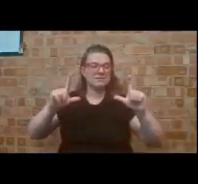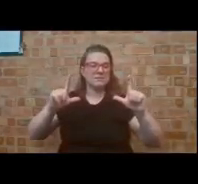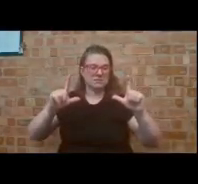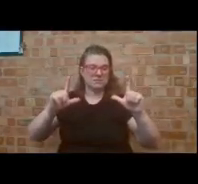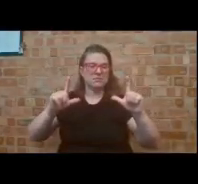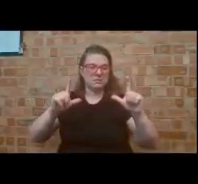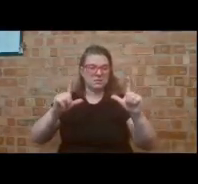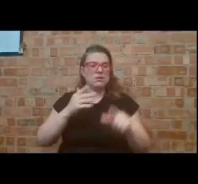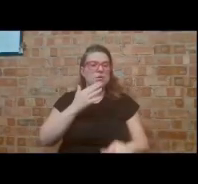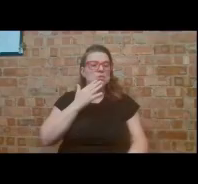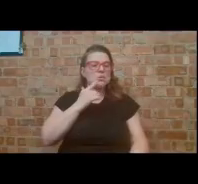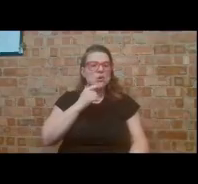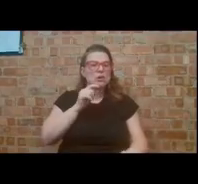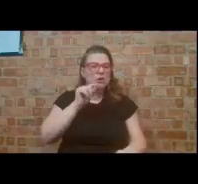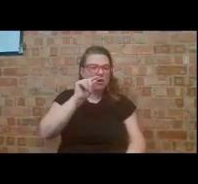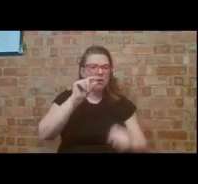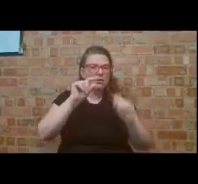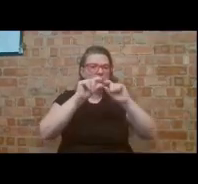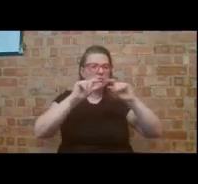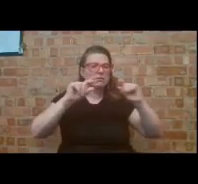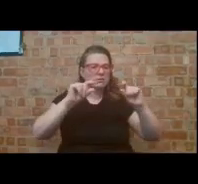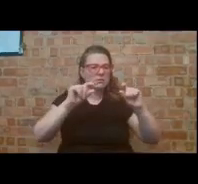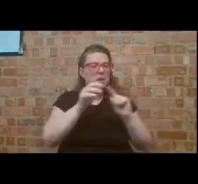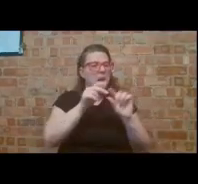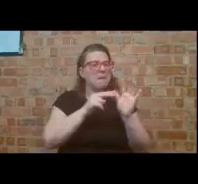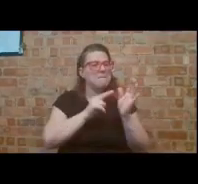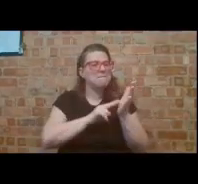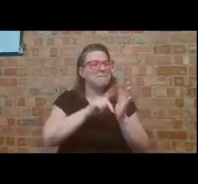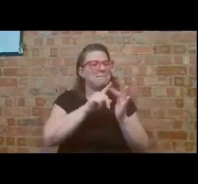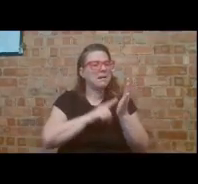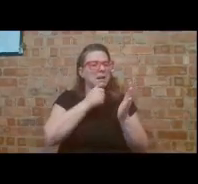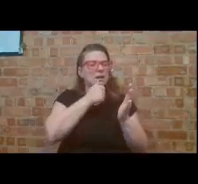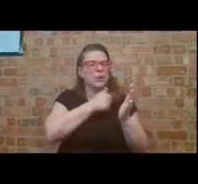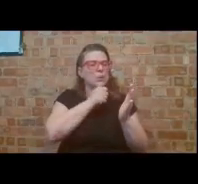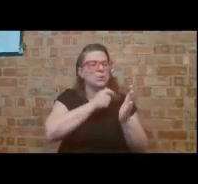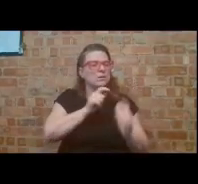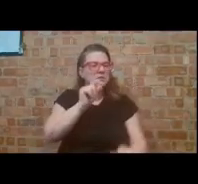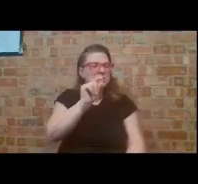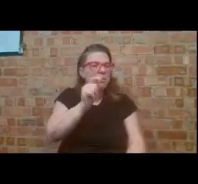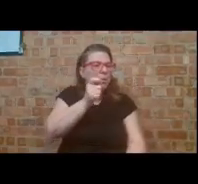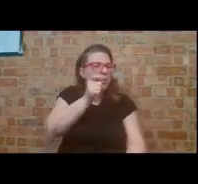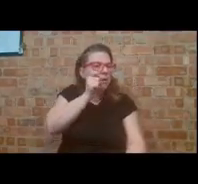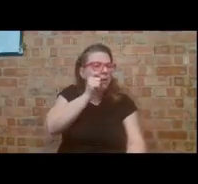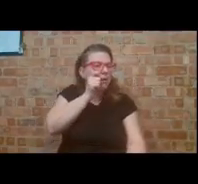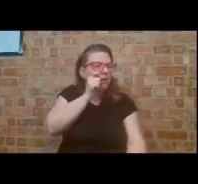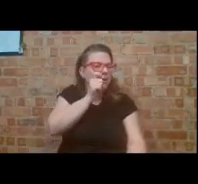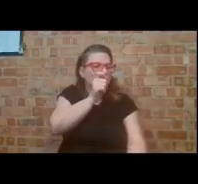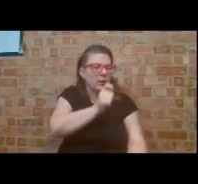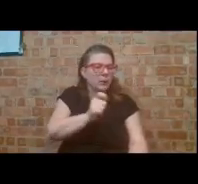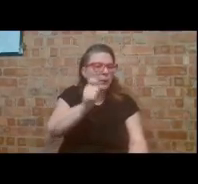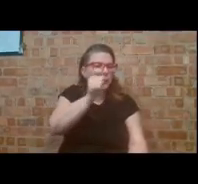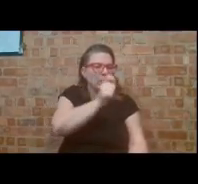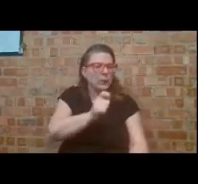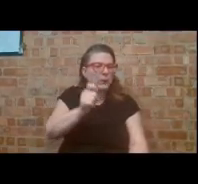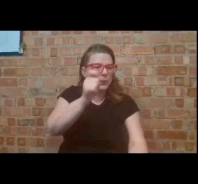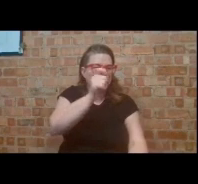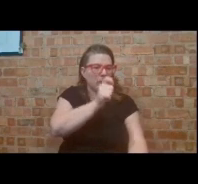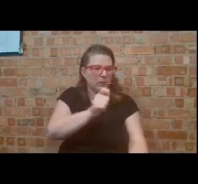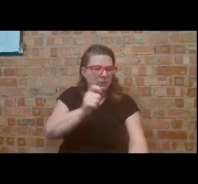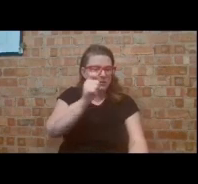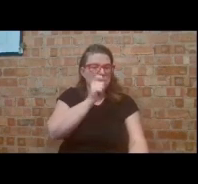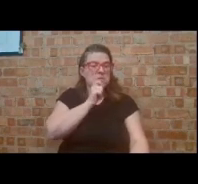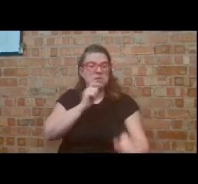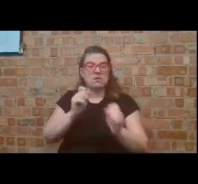got this like a little panel, as if you're using a small magnifier and you're moving it around the screen. Even on a much